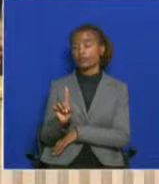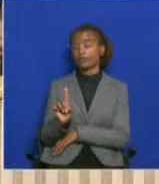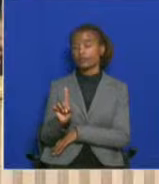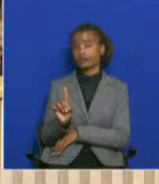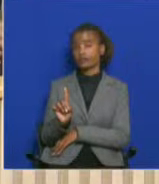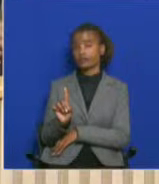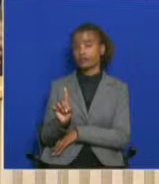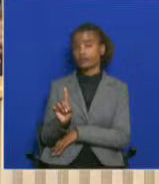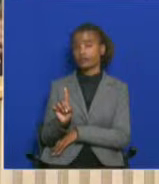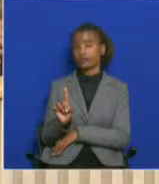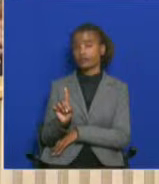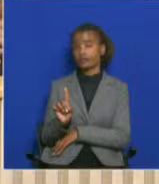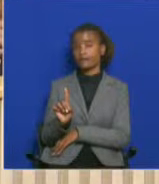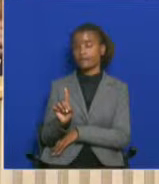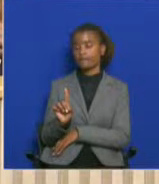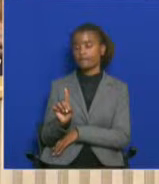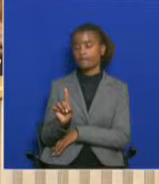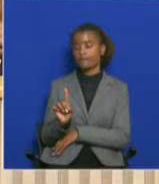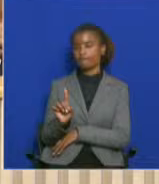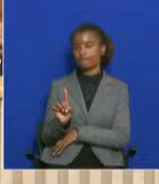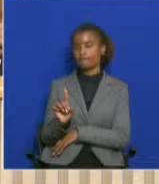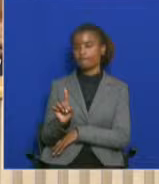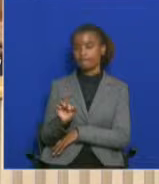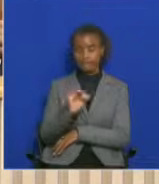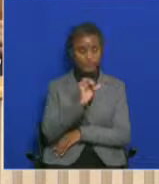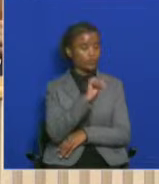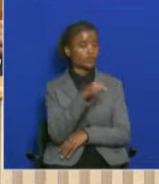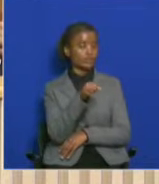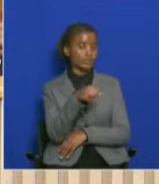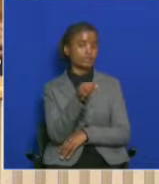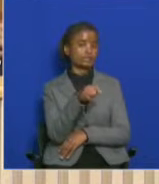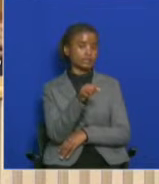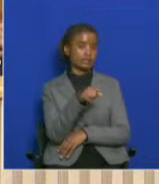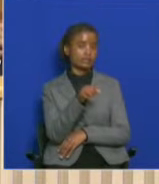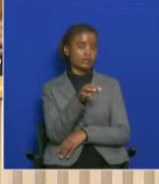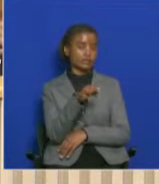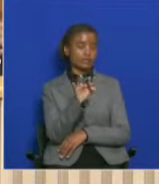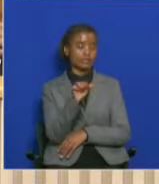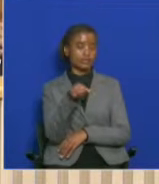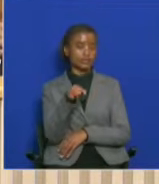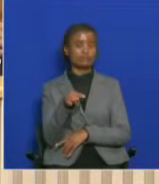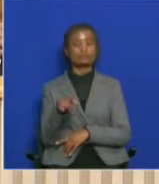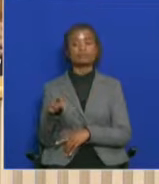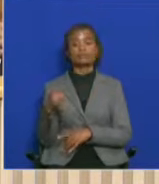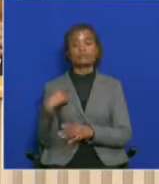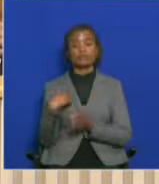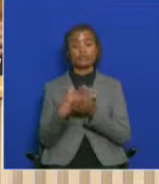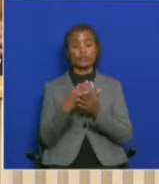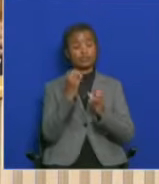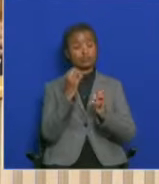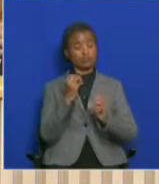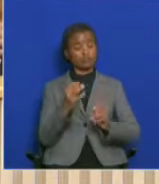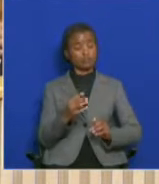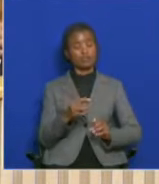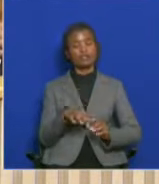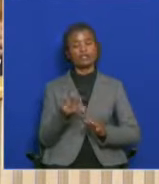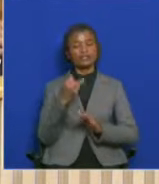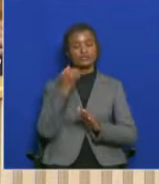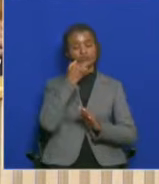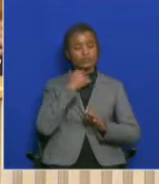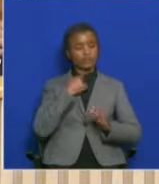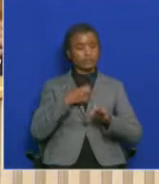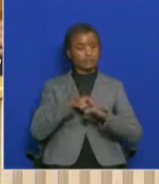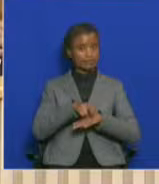I'm there. Yes, that's You right. want to put that on record? I had made a note and I forgot Okay. to skip over it. So thank you, Commissioner Beloy.